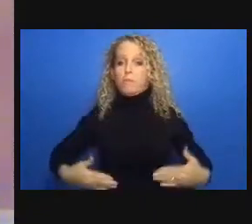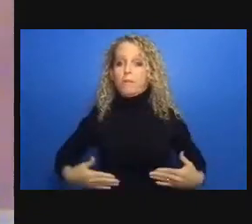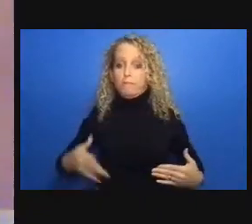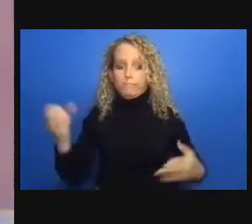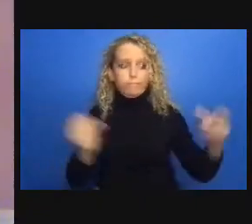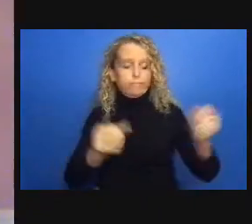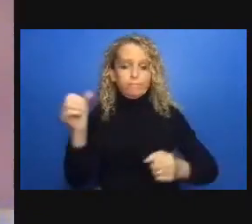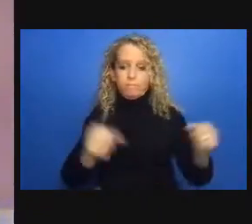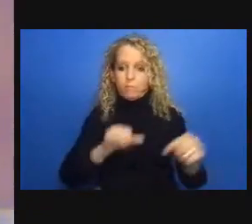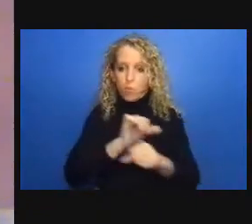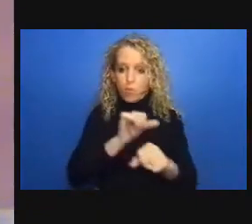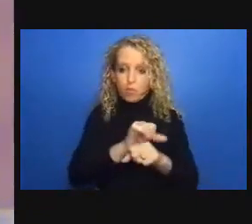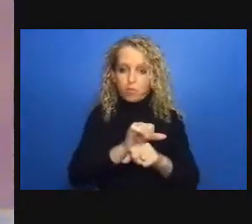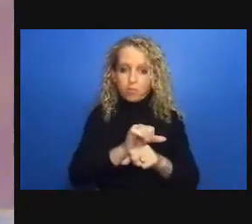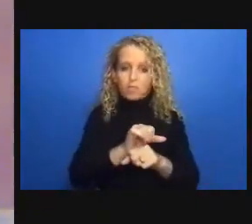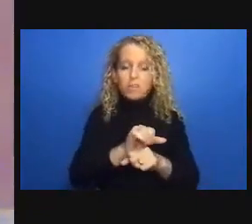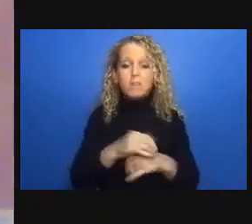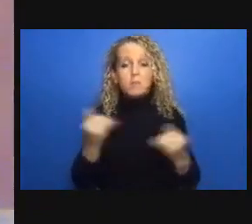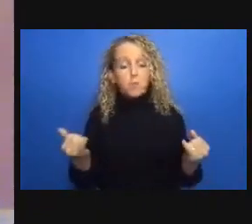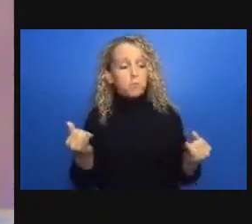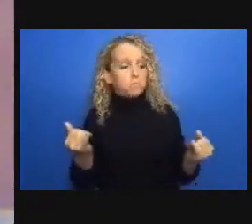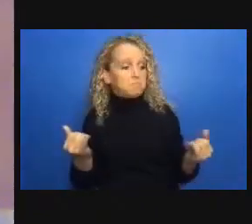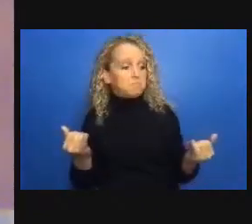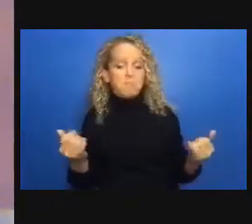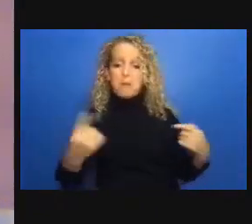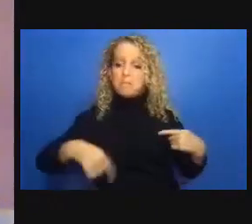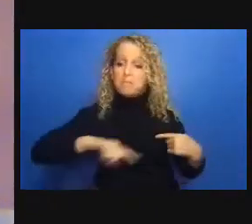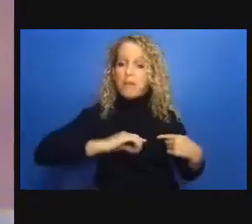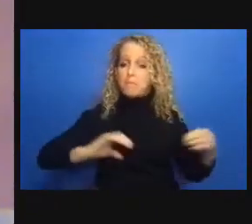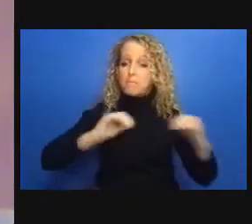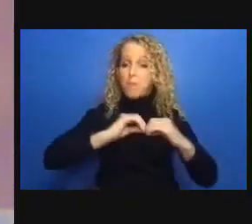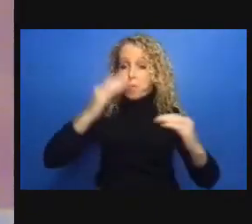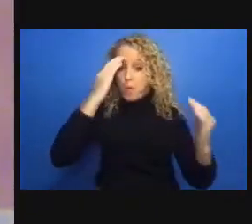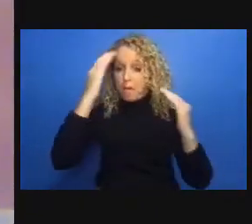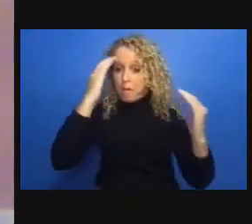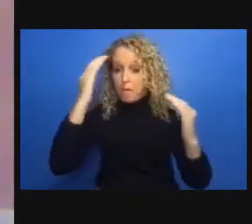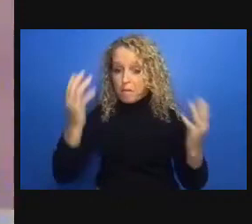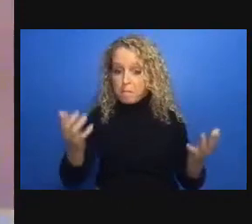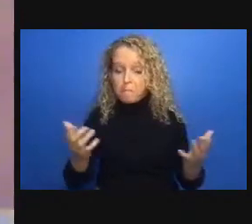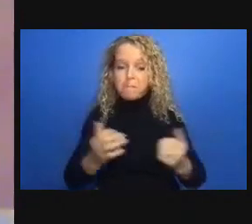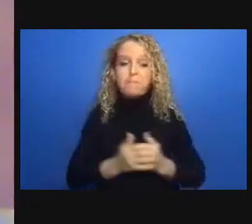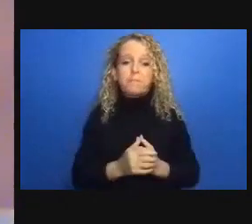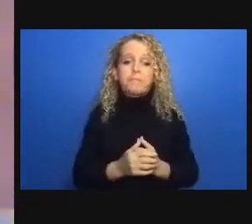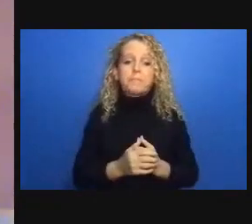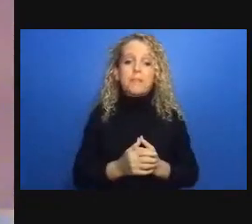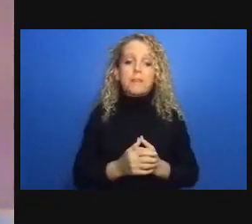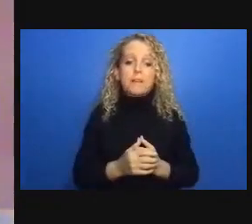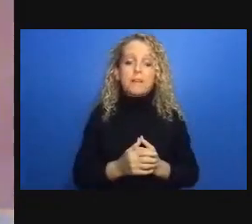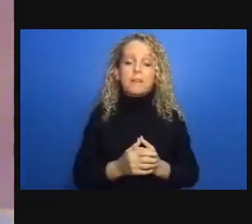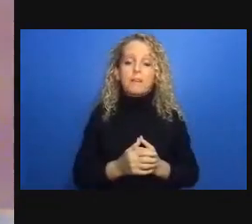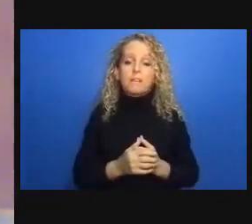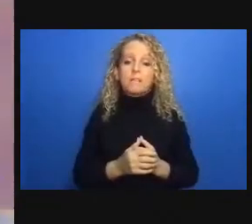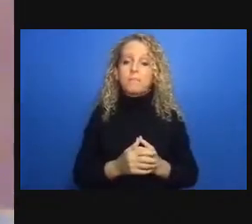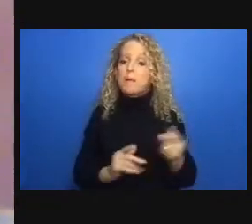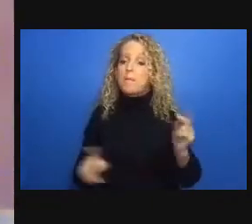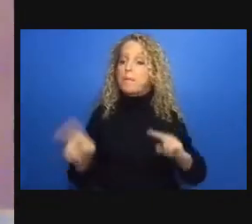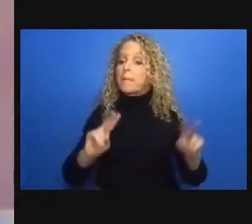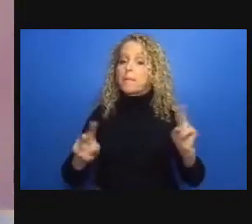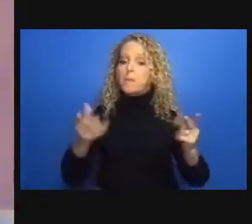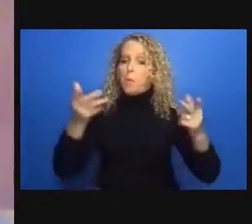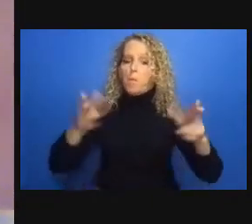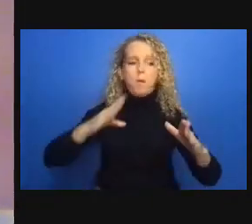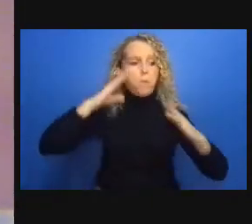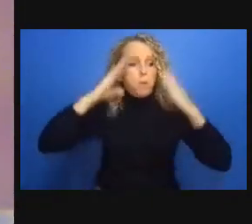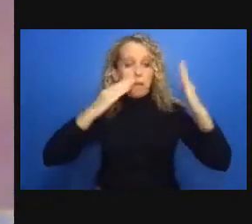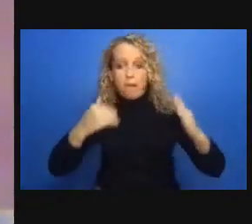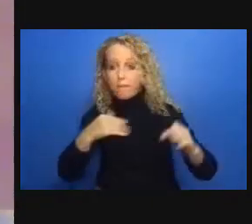more alert now to the vulnerabilities. We kind of got that through this condition, but consumers don't want to have to worry about getting food or having